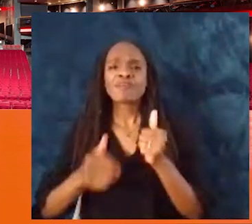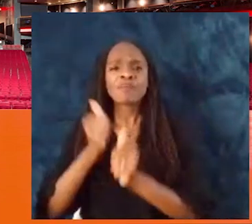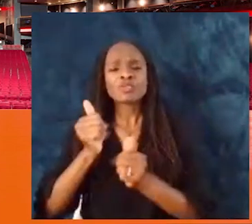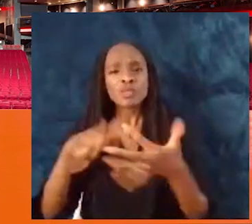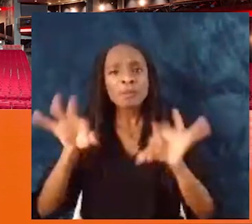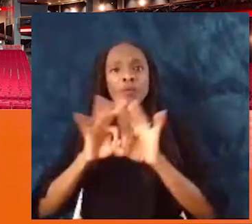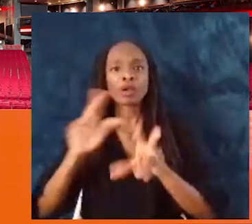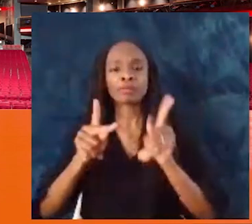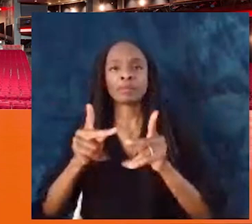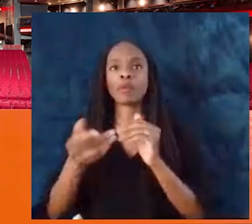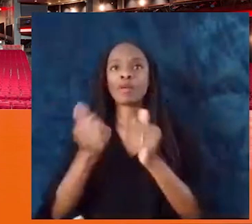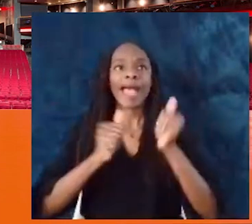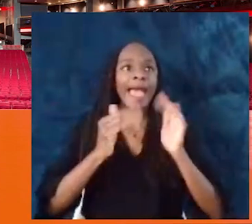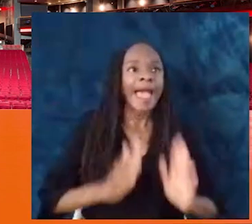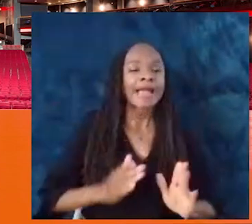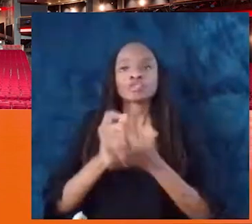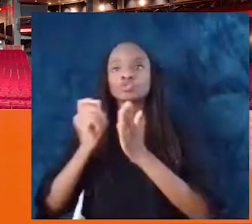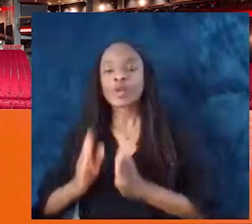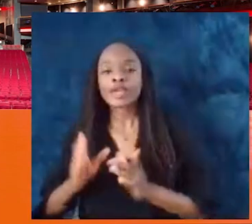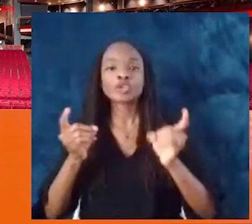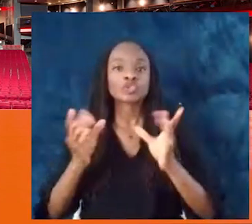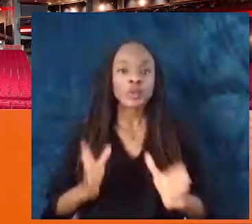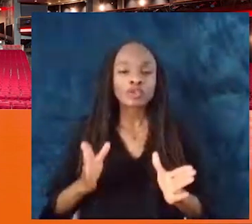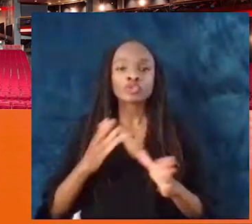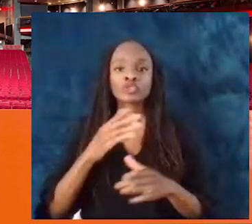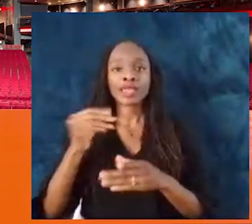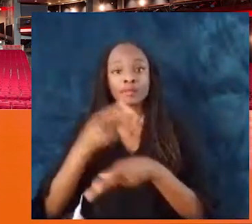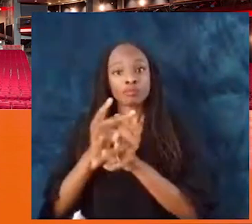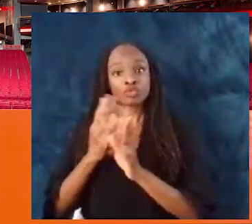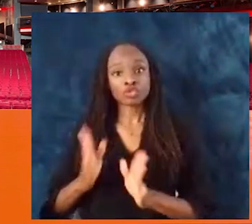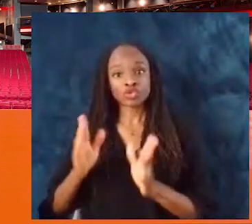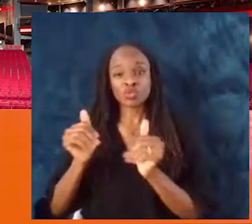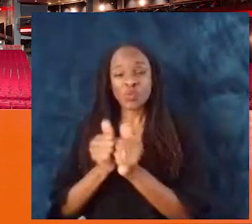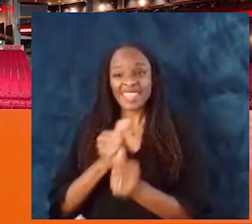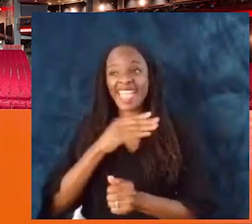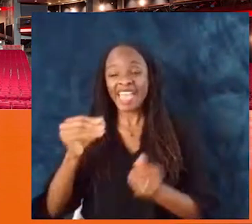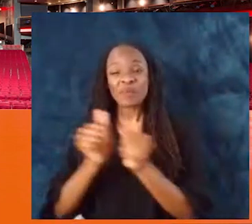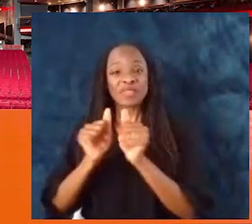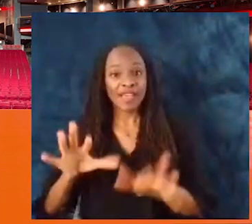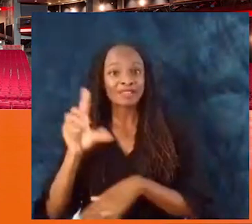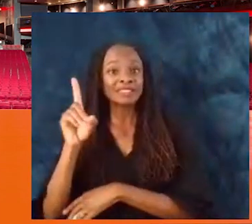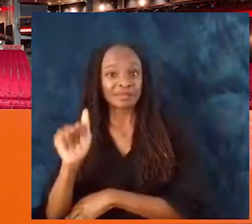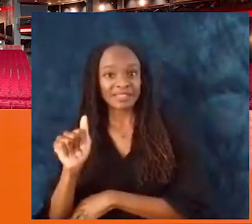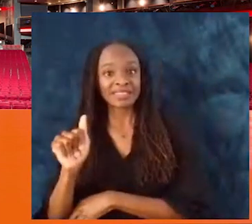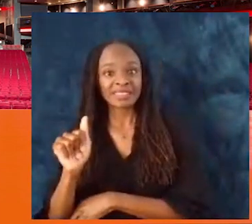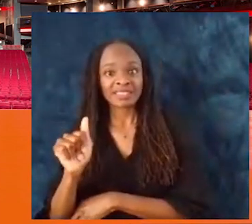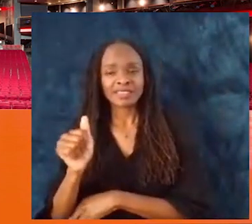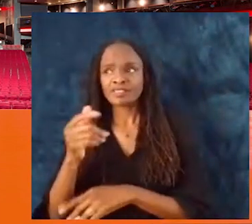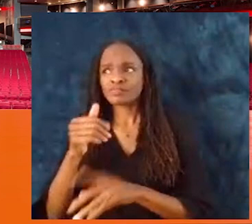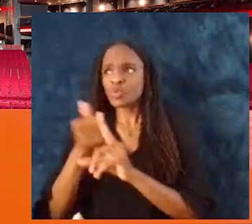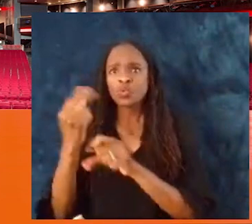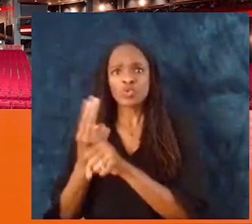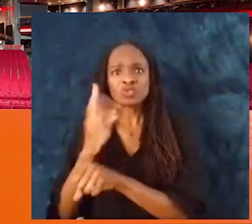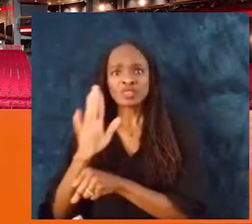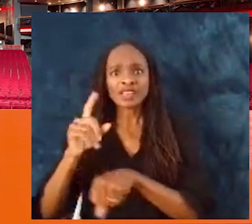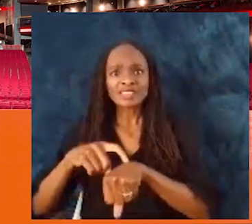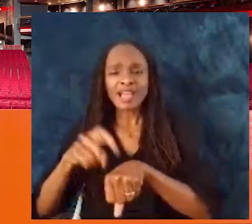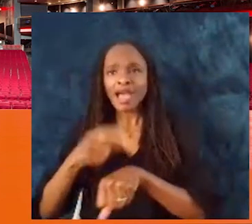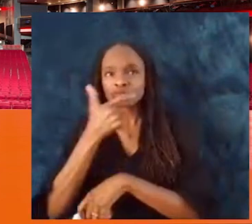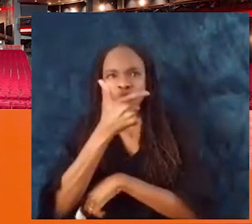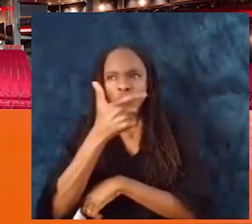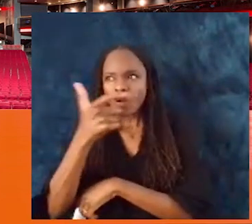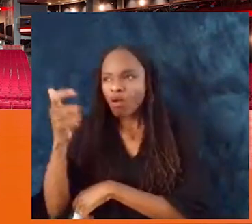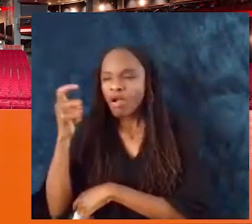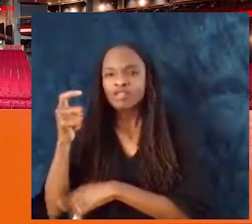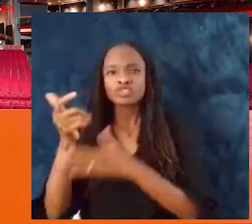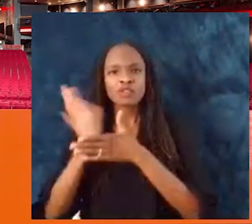industry, actors, writers, directors, and producers with and without disabilities that take the time out to watch these films